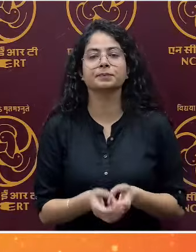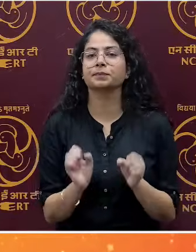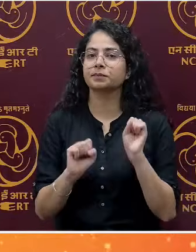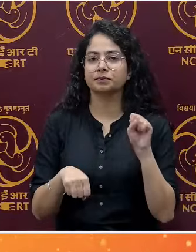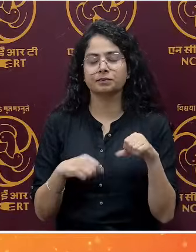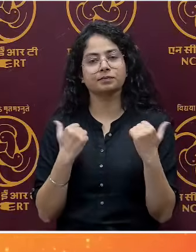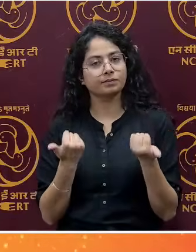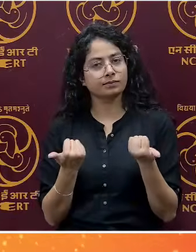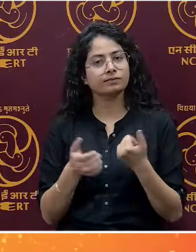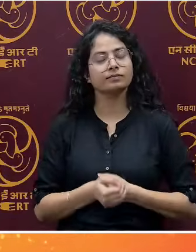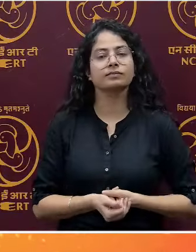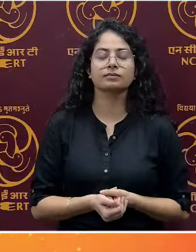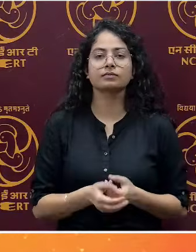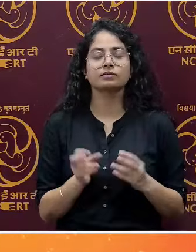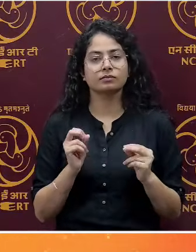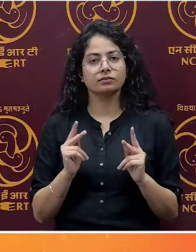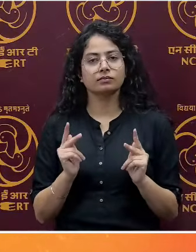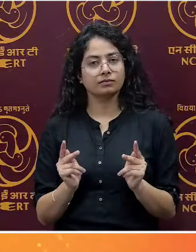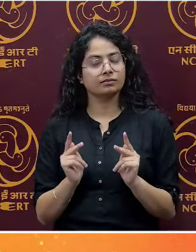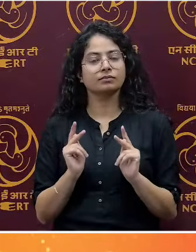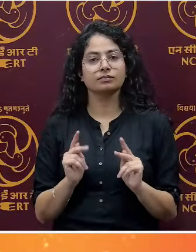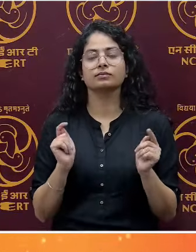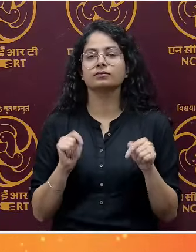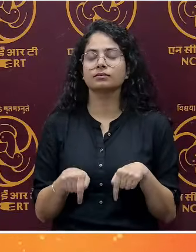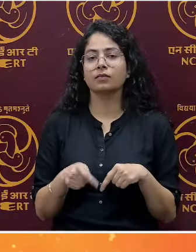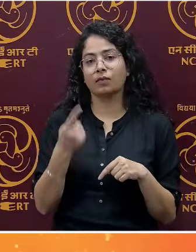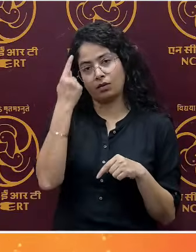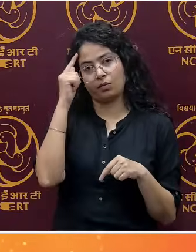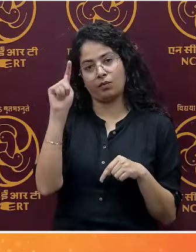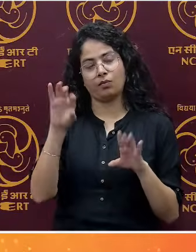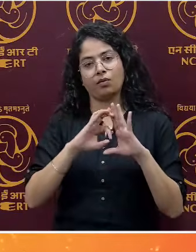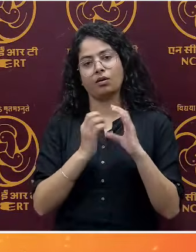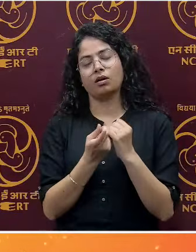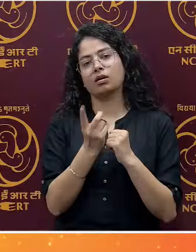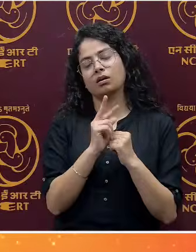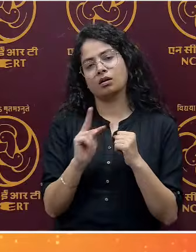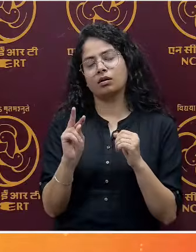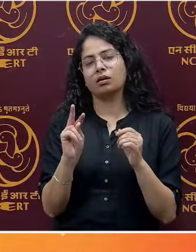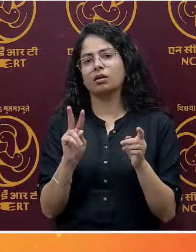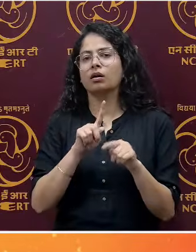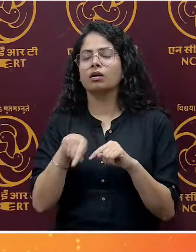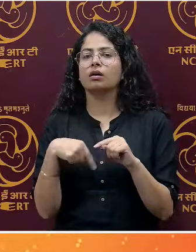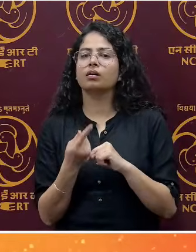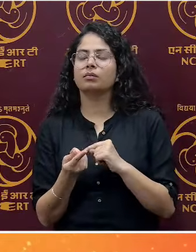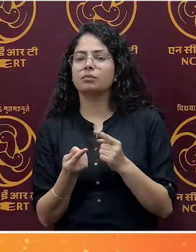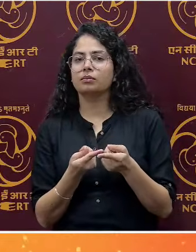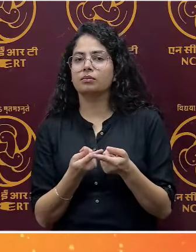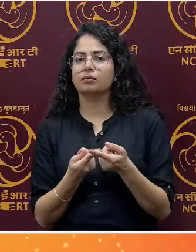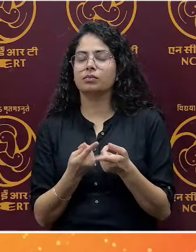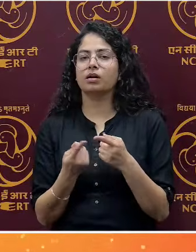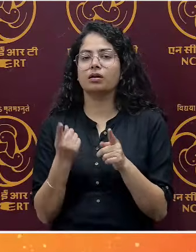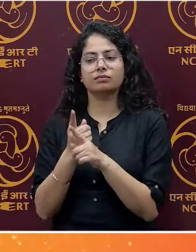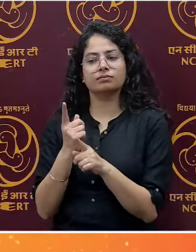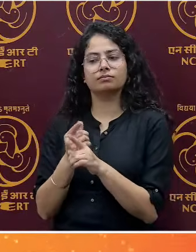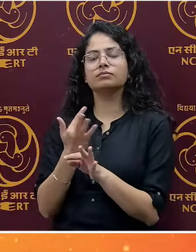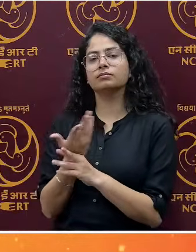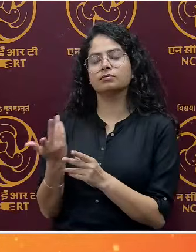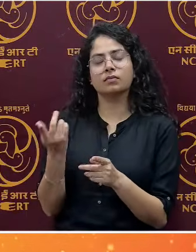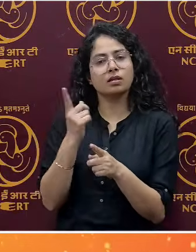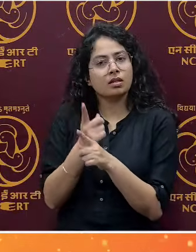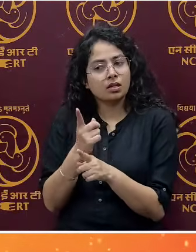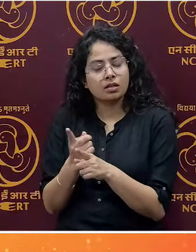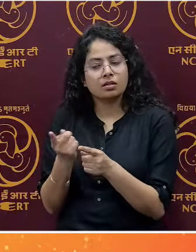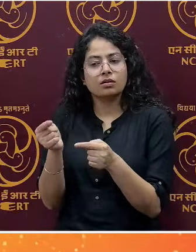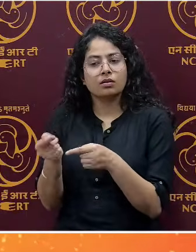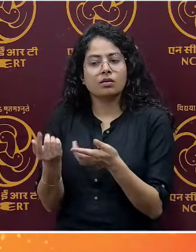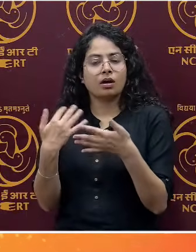Yes. Okay, so this was for students, and what about the teachers, ma'am? Yes, for teachers, I think they have to